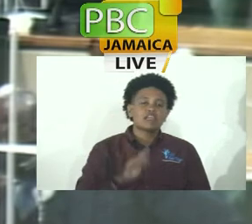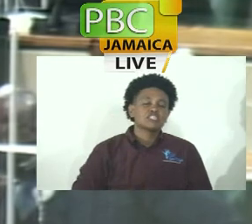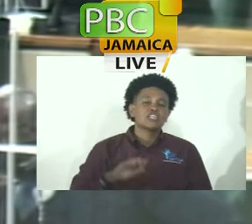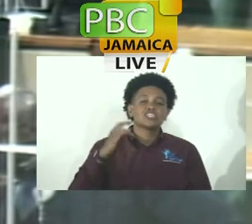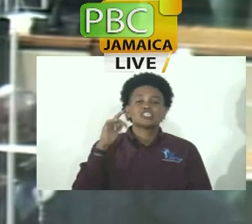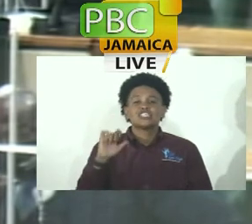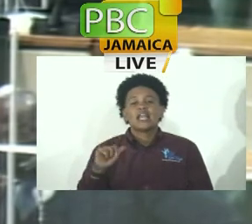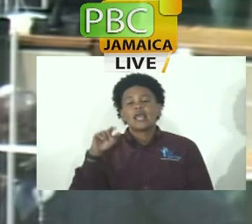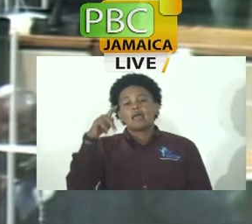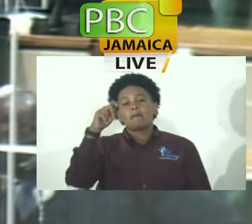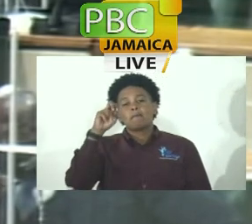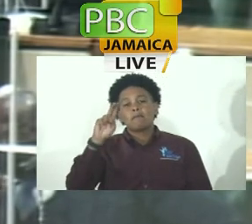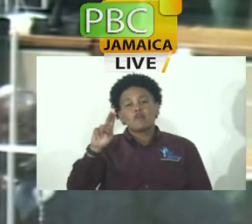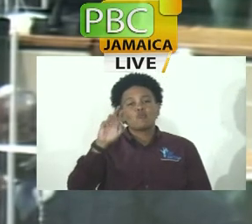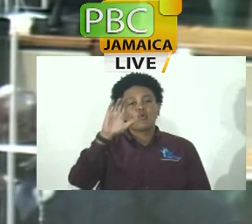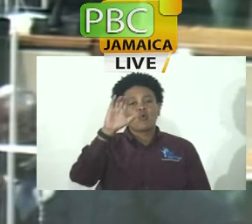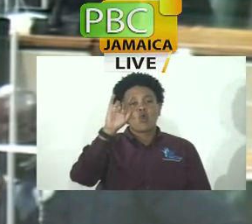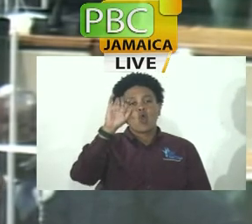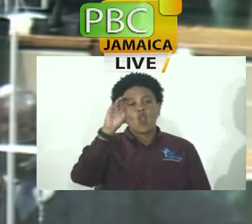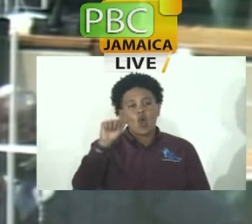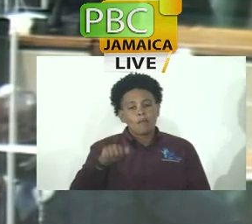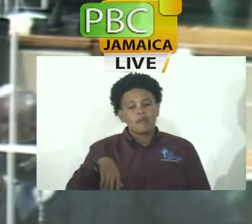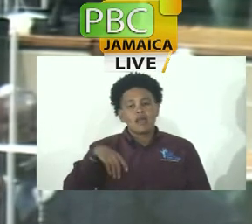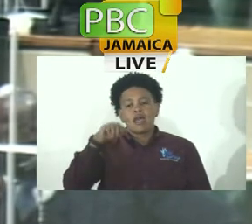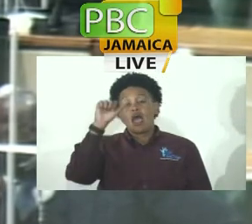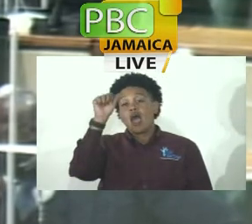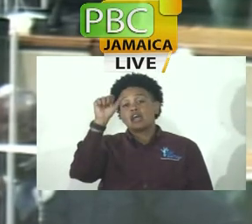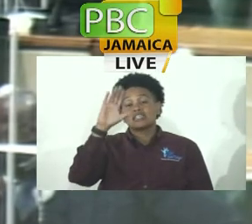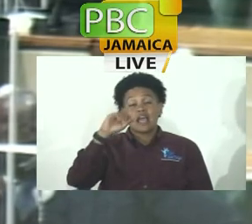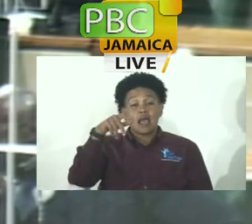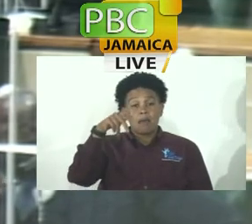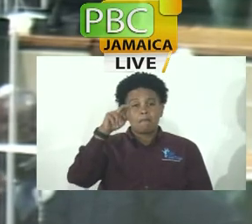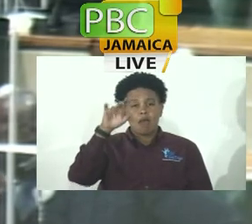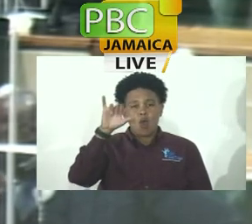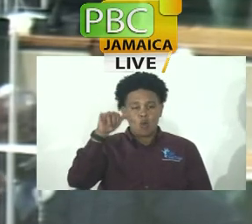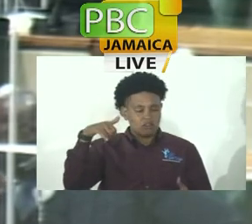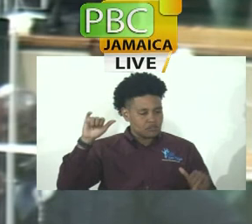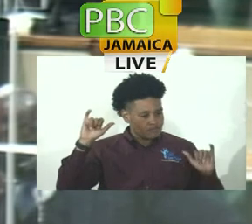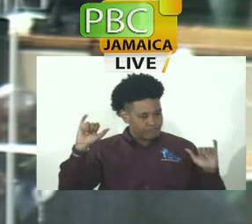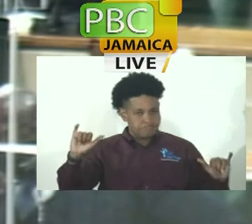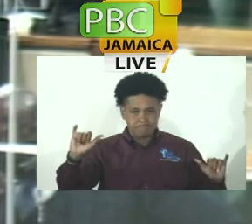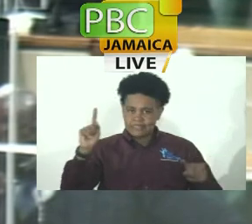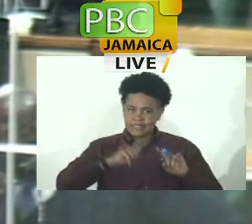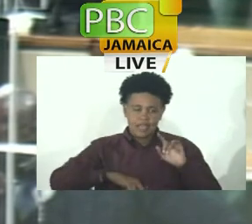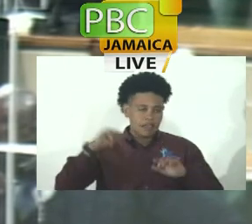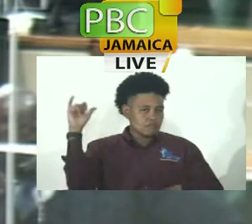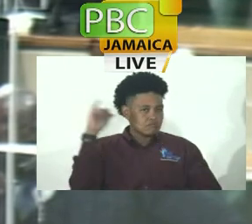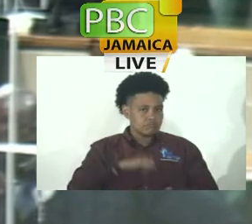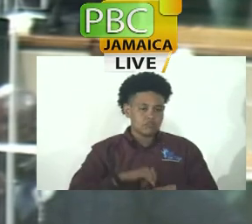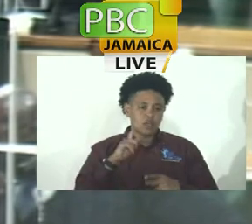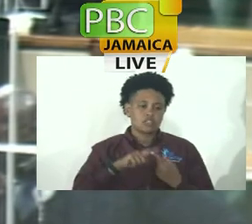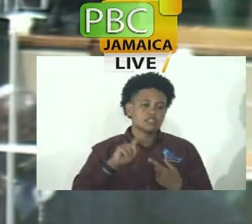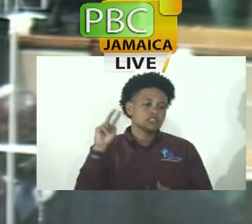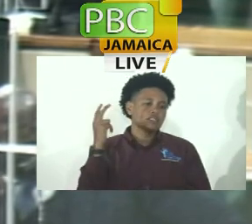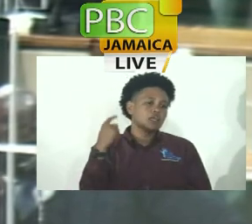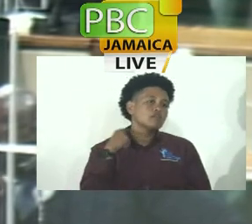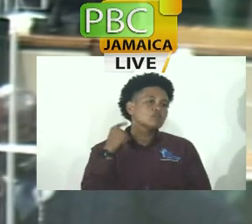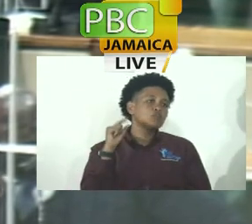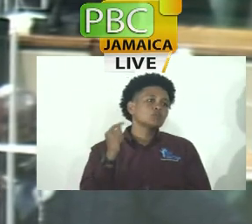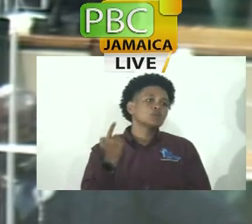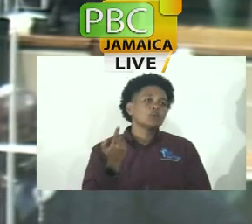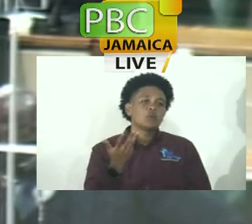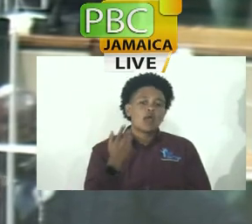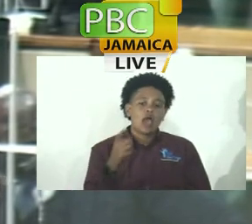colombia argentina and paraguay is also being extended until the 2nd of june 2021